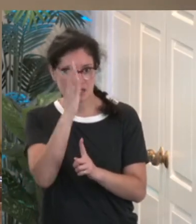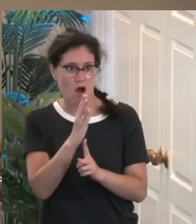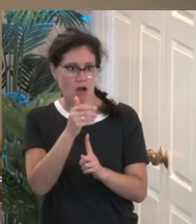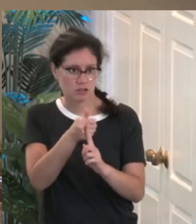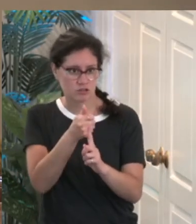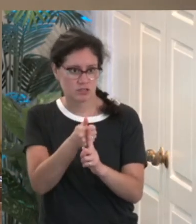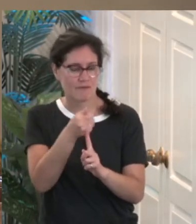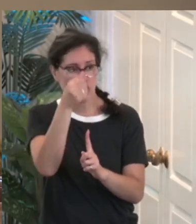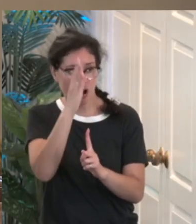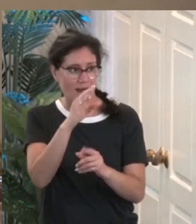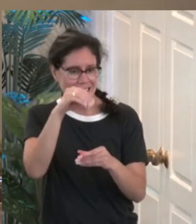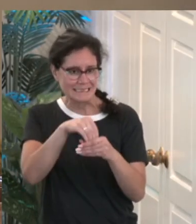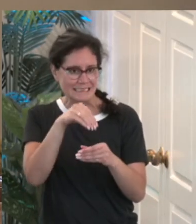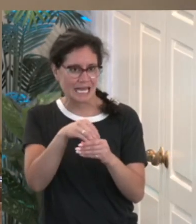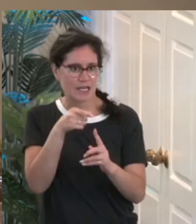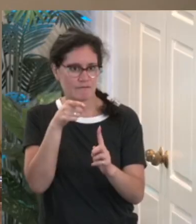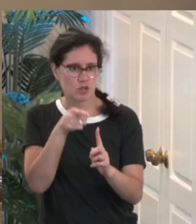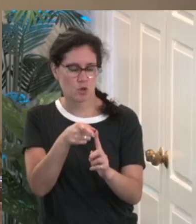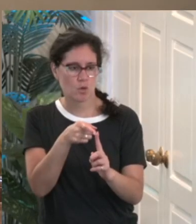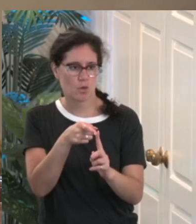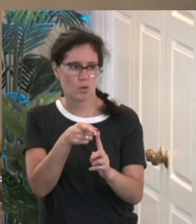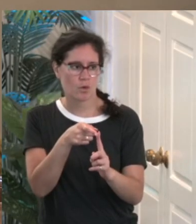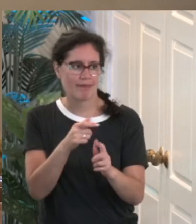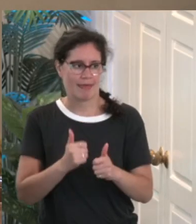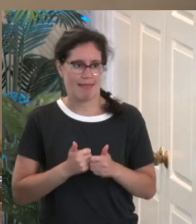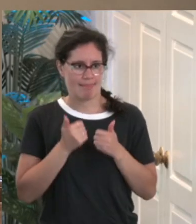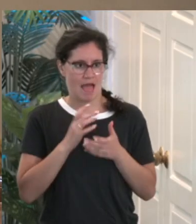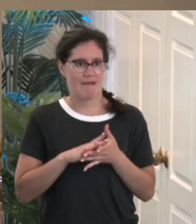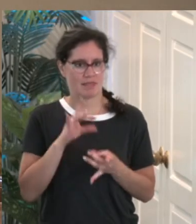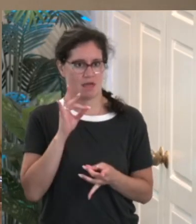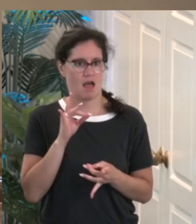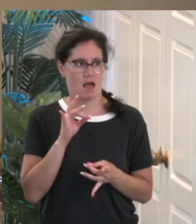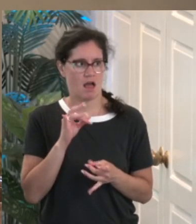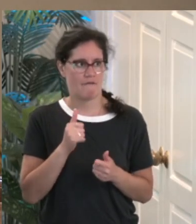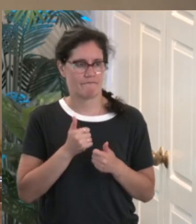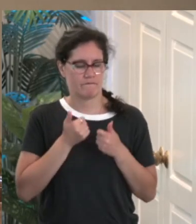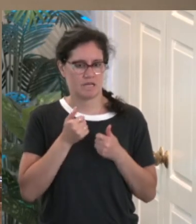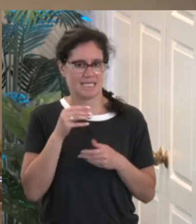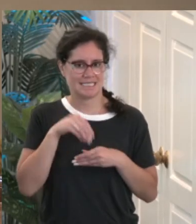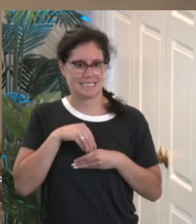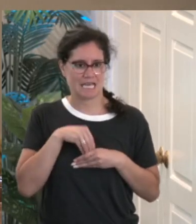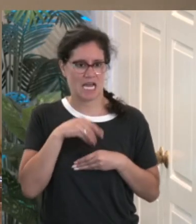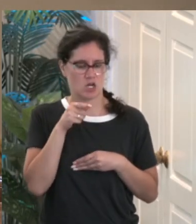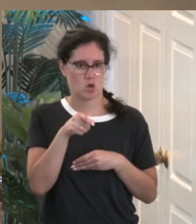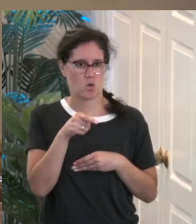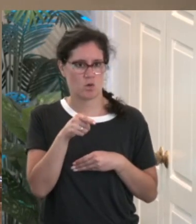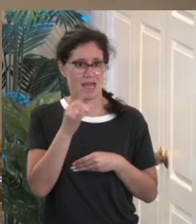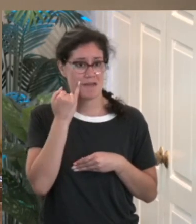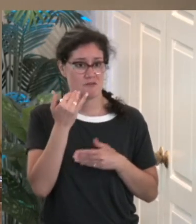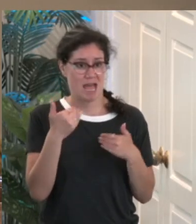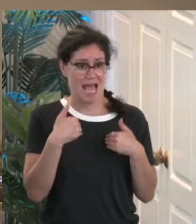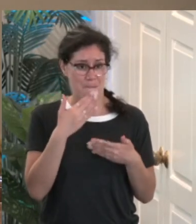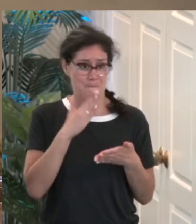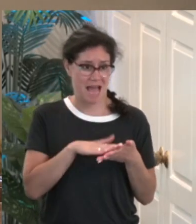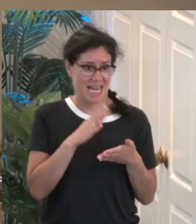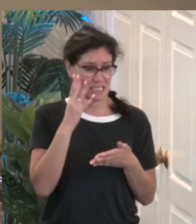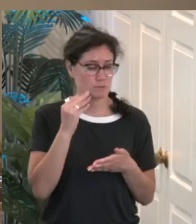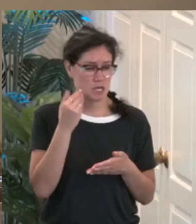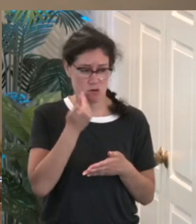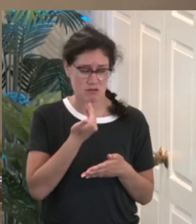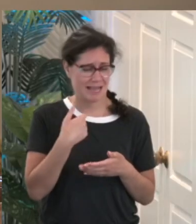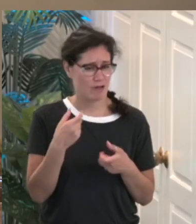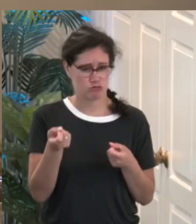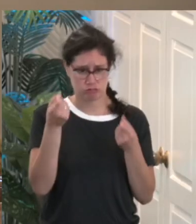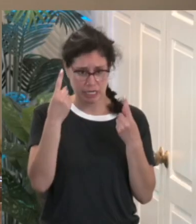in you, that life and love that is in you. If you had a bad experience with all that like this, I understand.